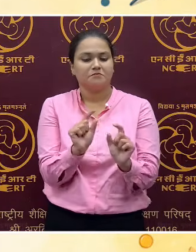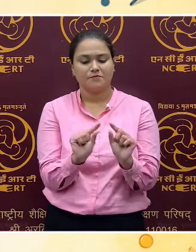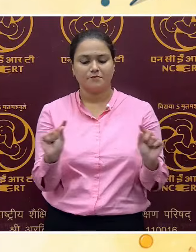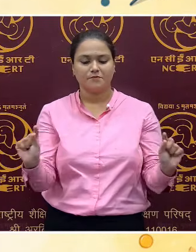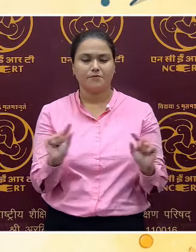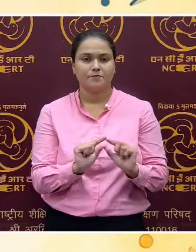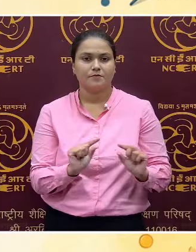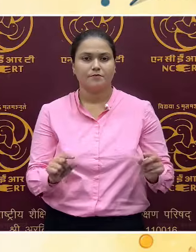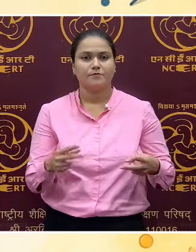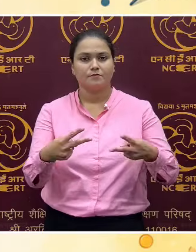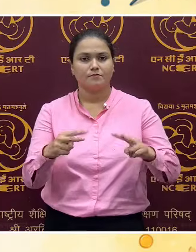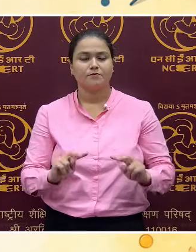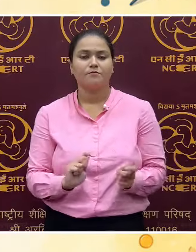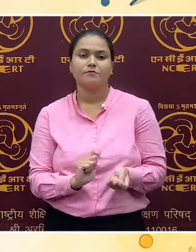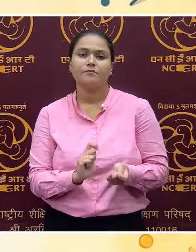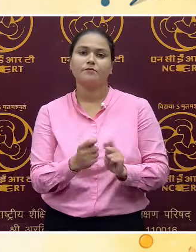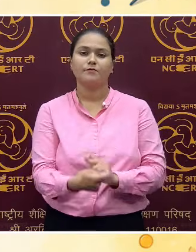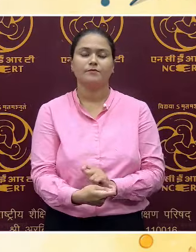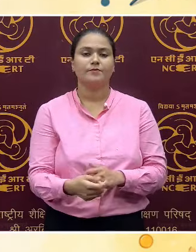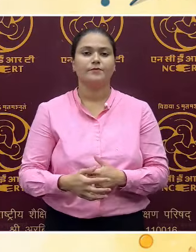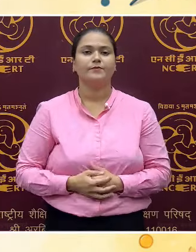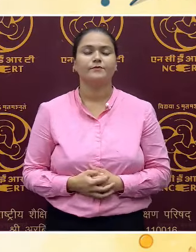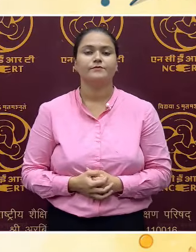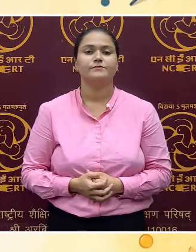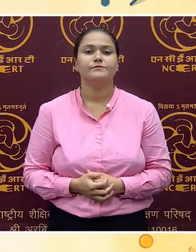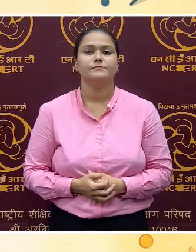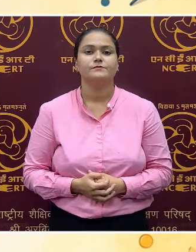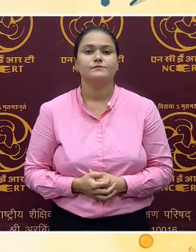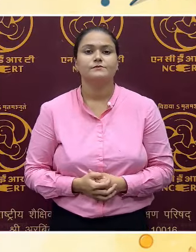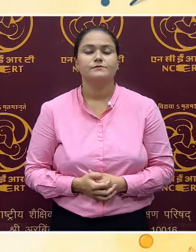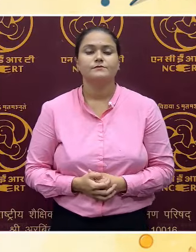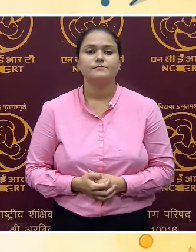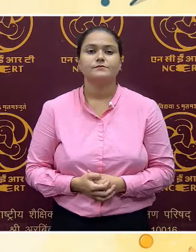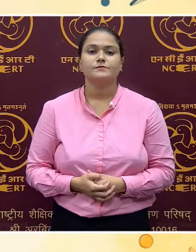in between. Joseph catches a ball. Okay.